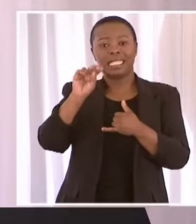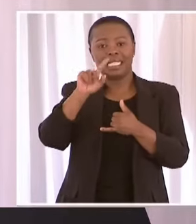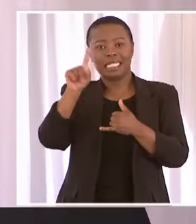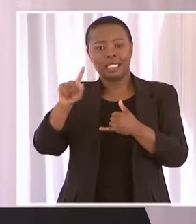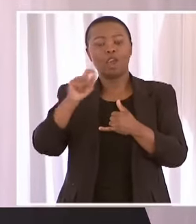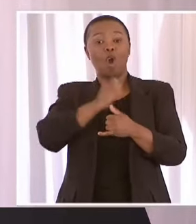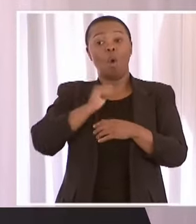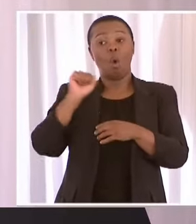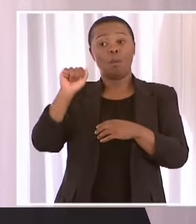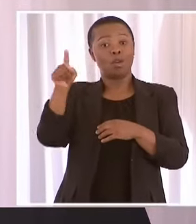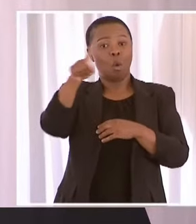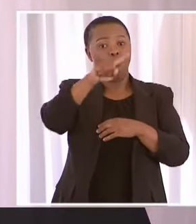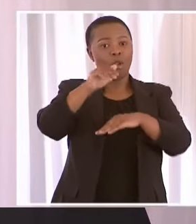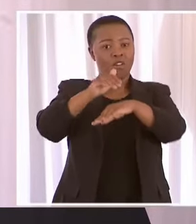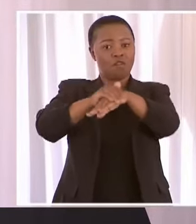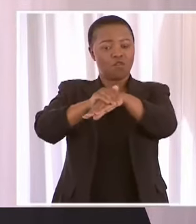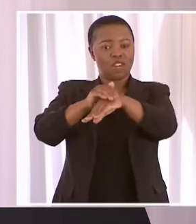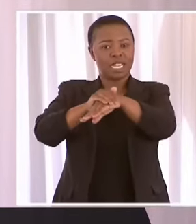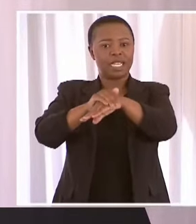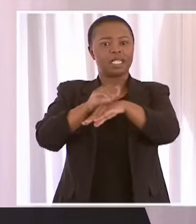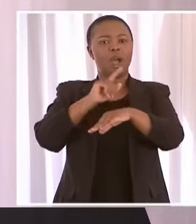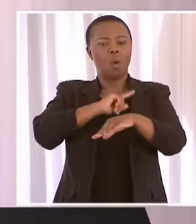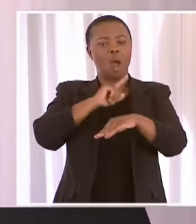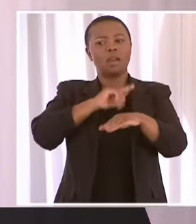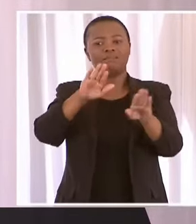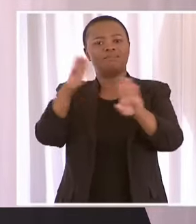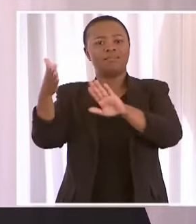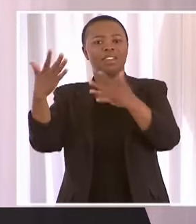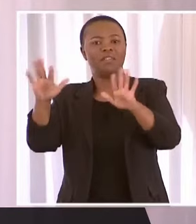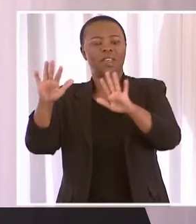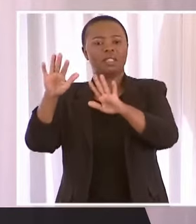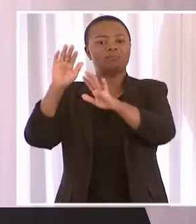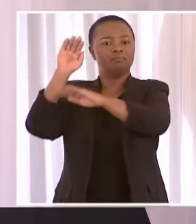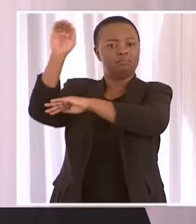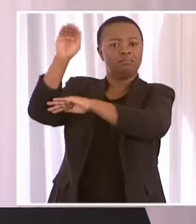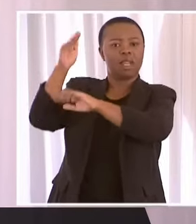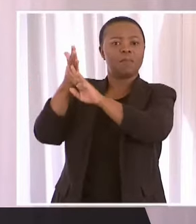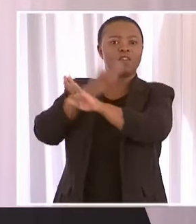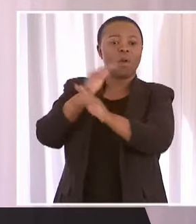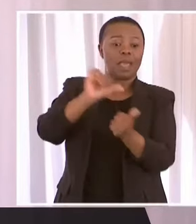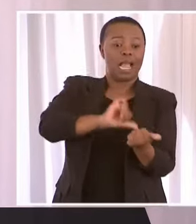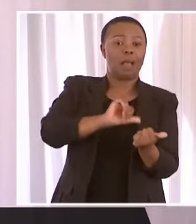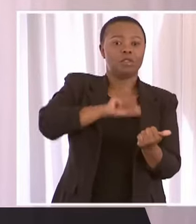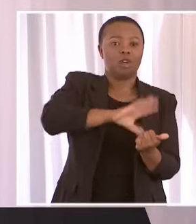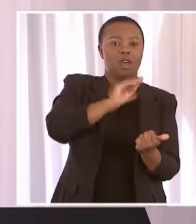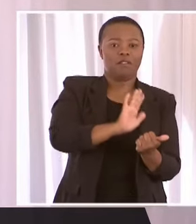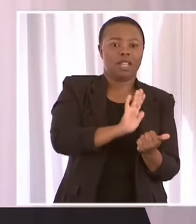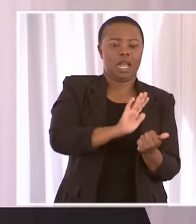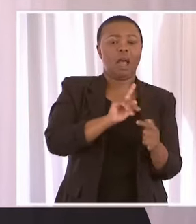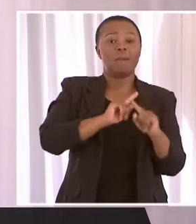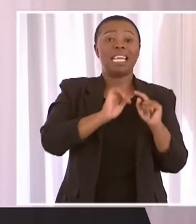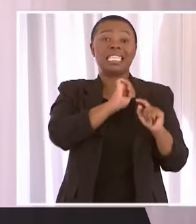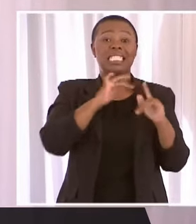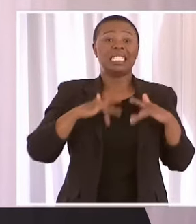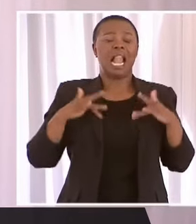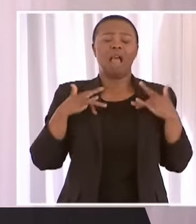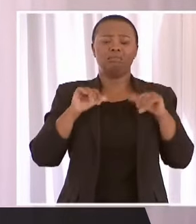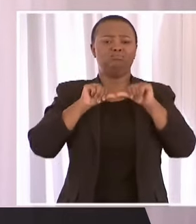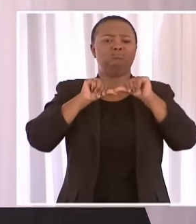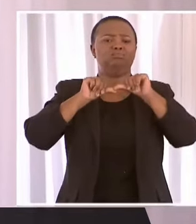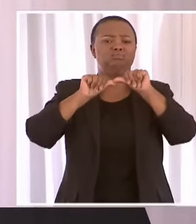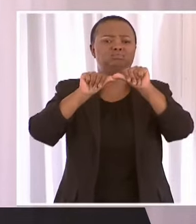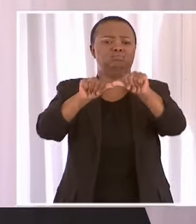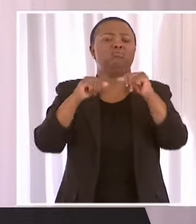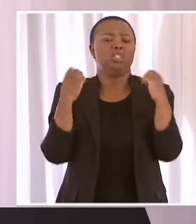and friends who fell in struggle or died in exile before they could come home. His joy in life always stayed strong and